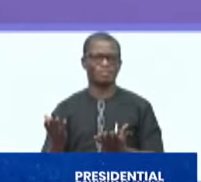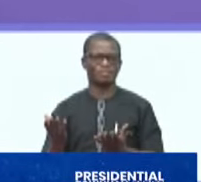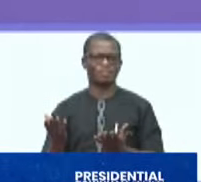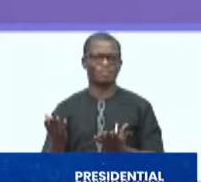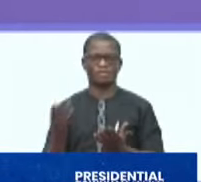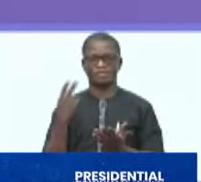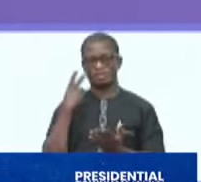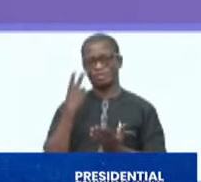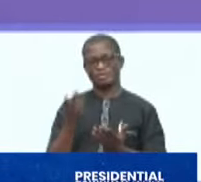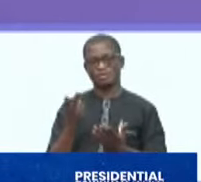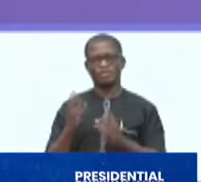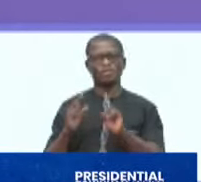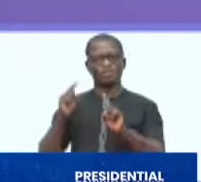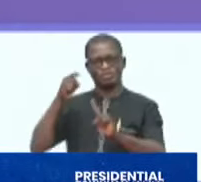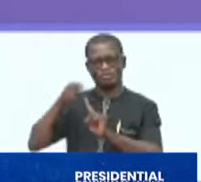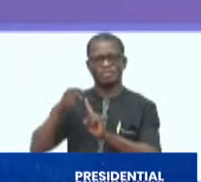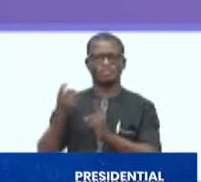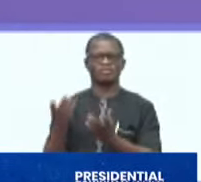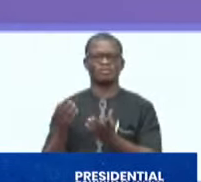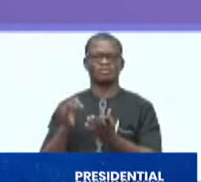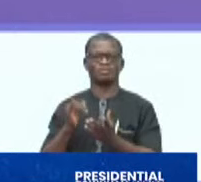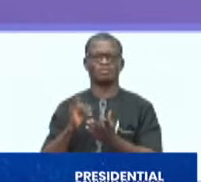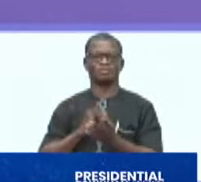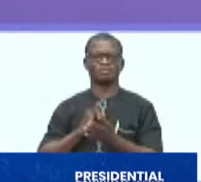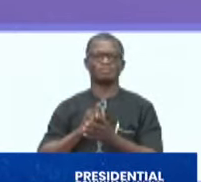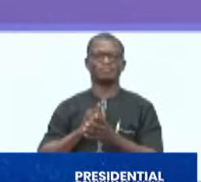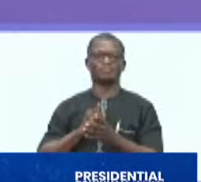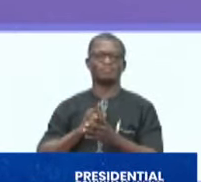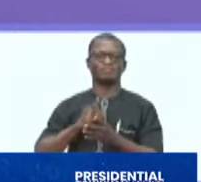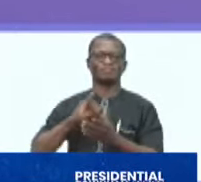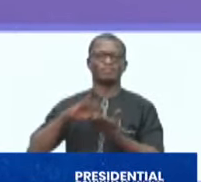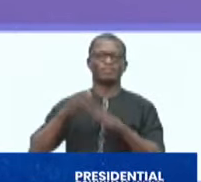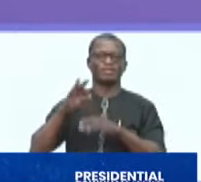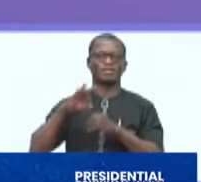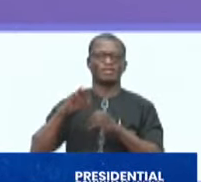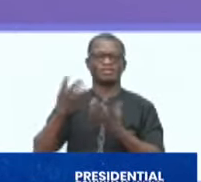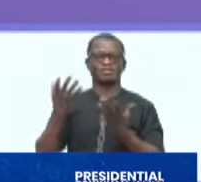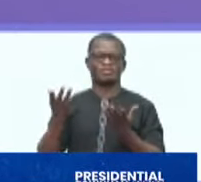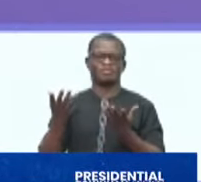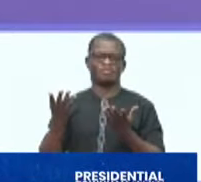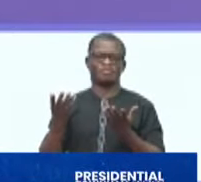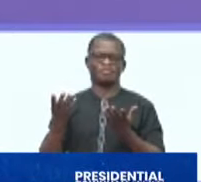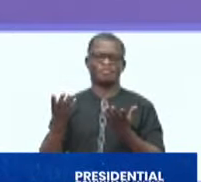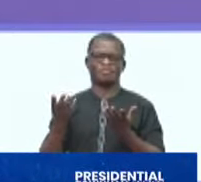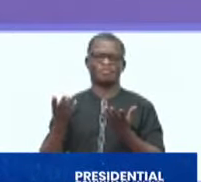him until I joined elections for presidency. This is not fair.